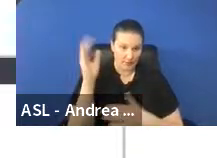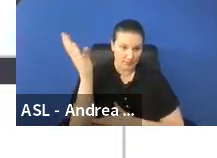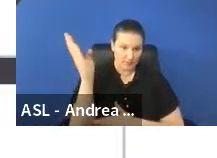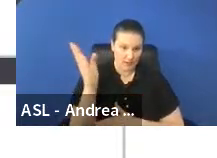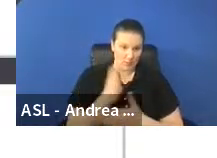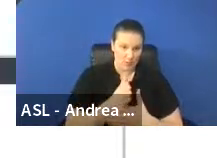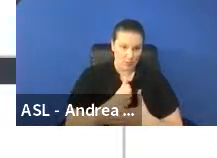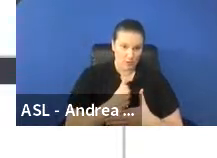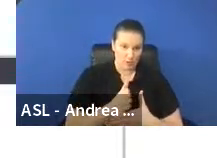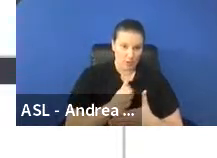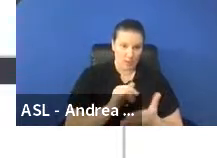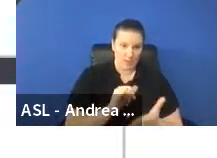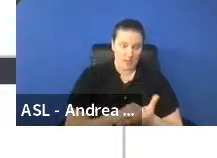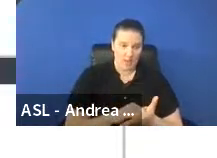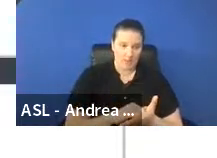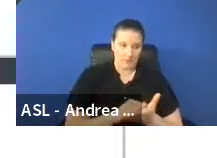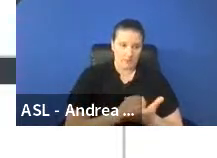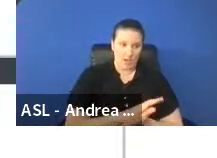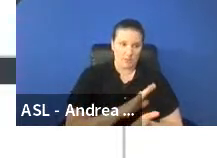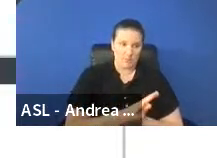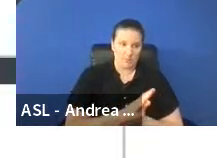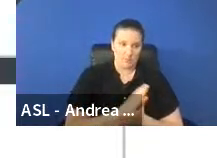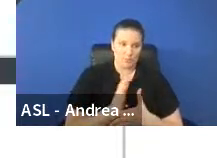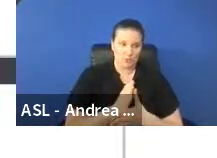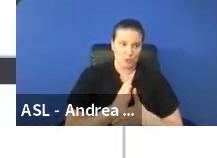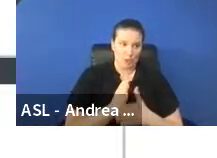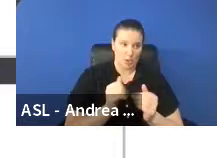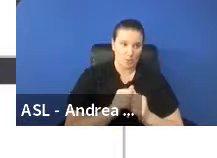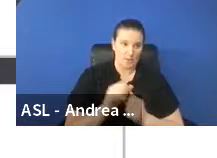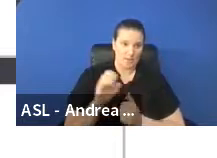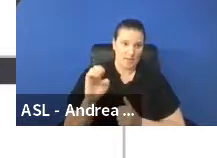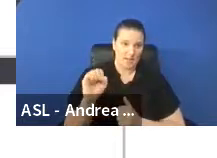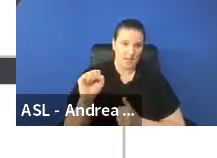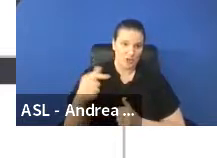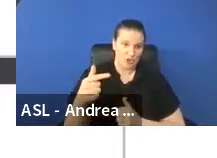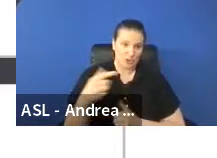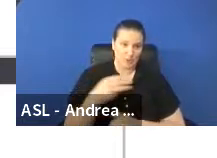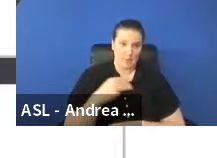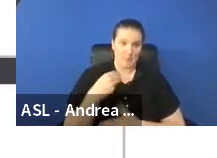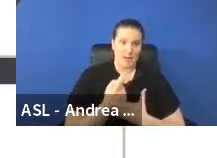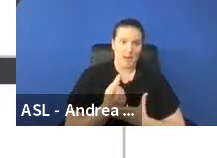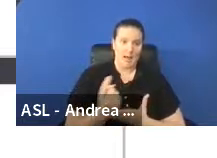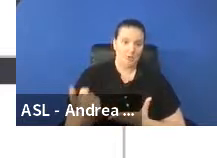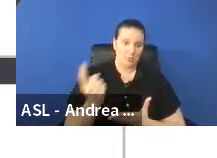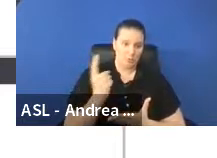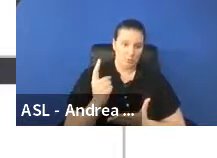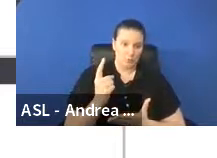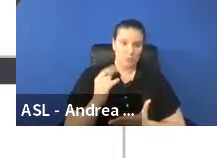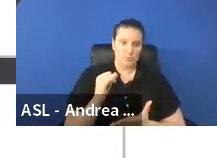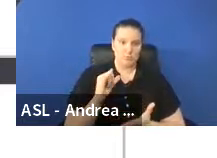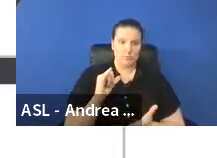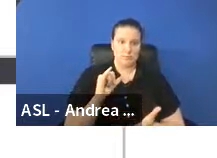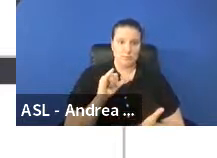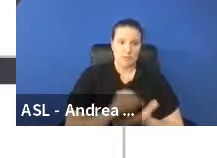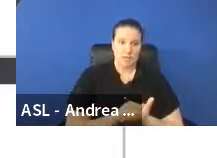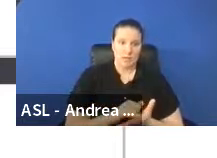share that the document that we shared with the ESG members last week was